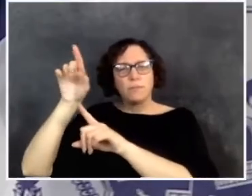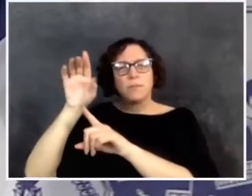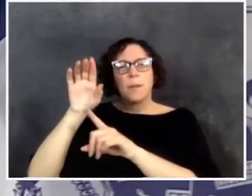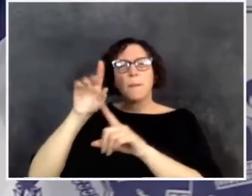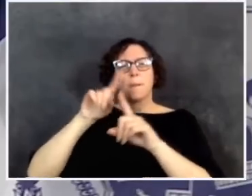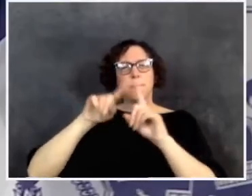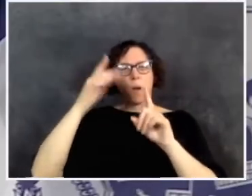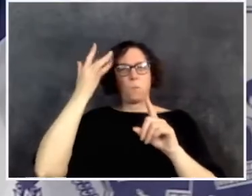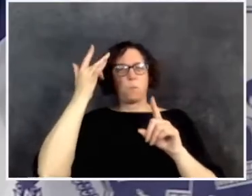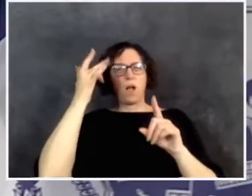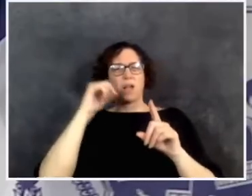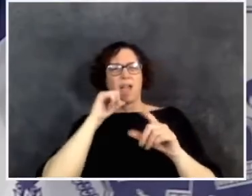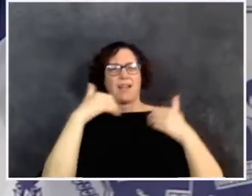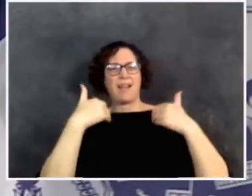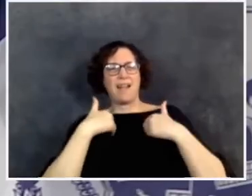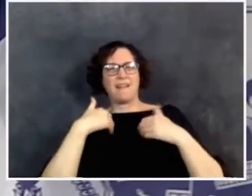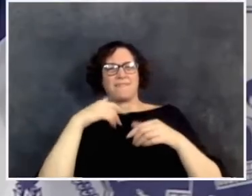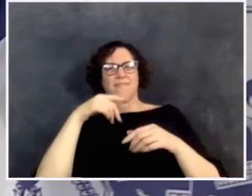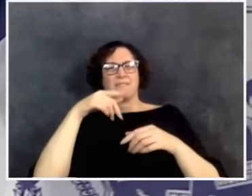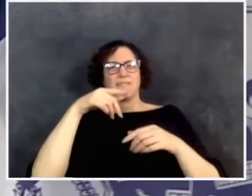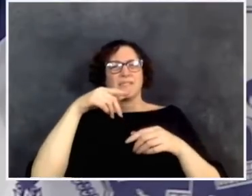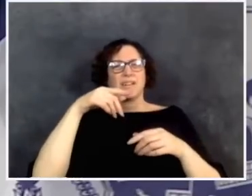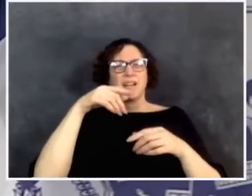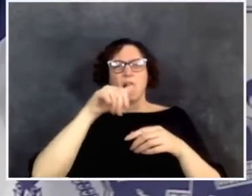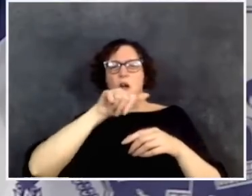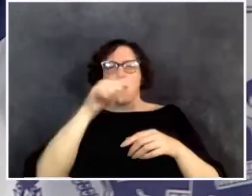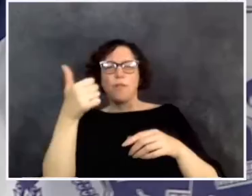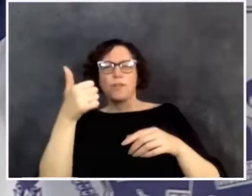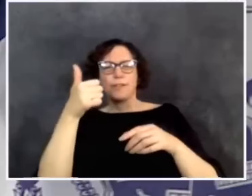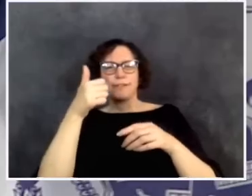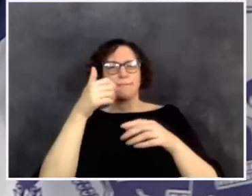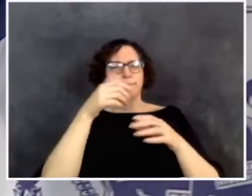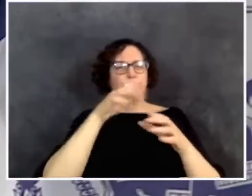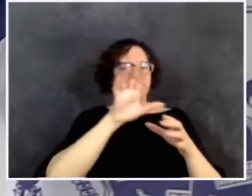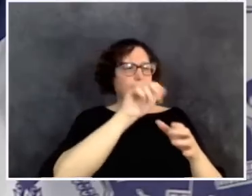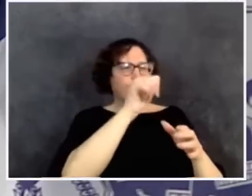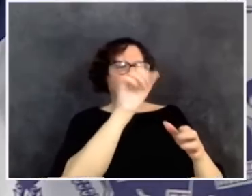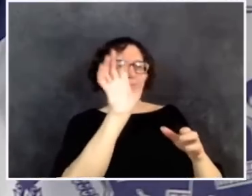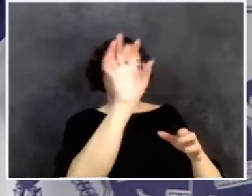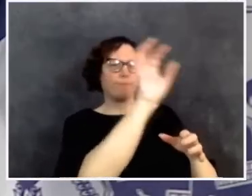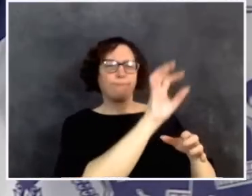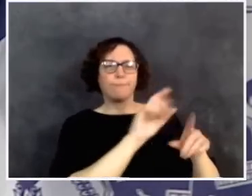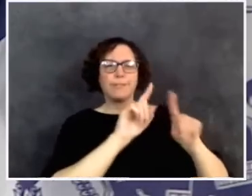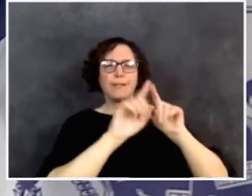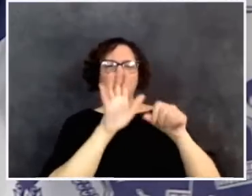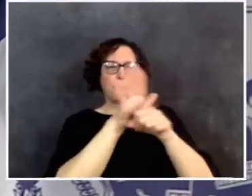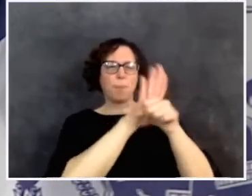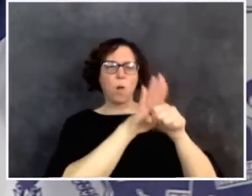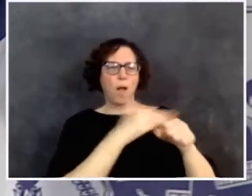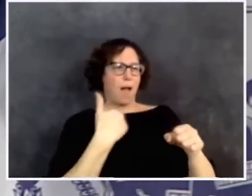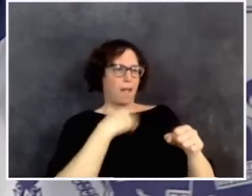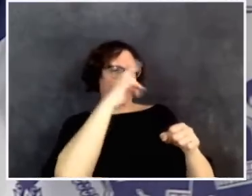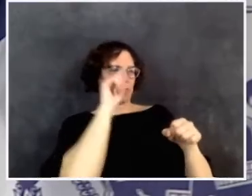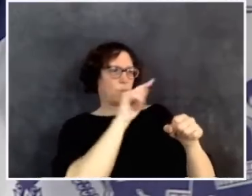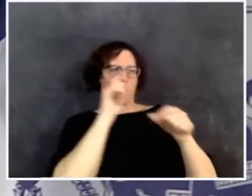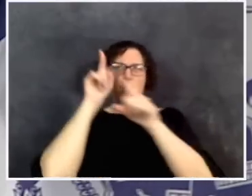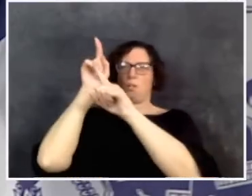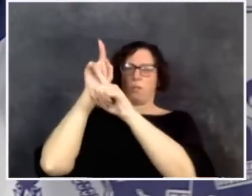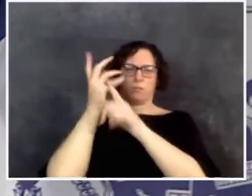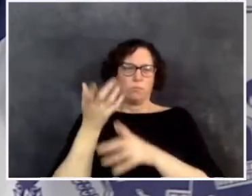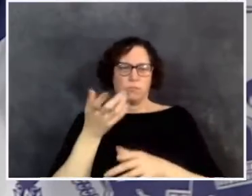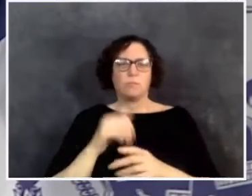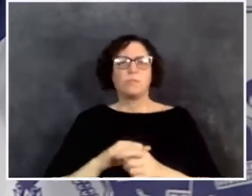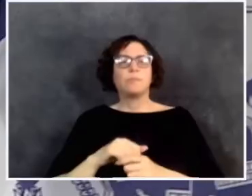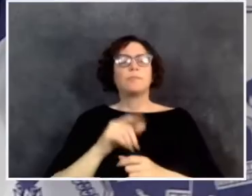matter of days. Again, if you go back to Sunday, April 5th, everyone, and I will say this was actually a case of